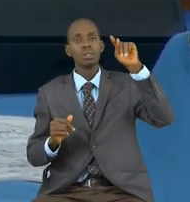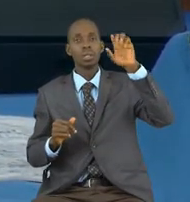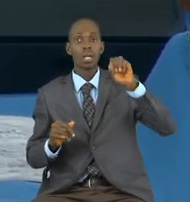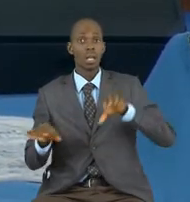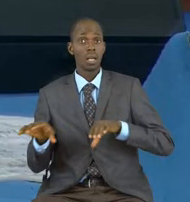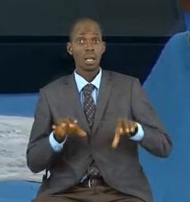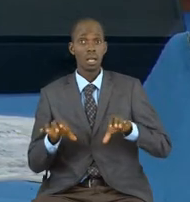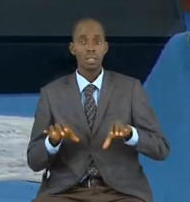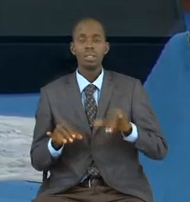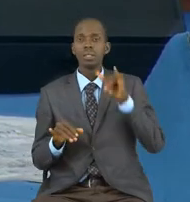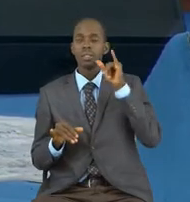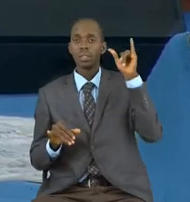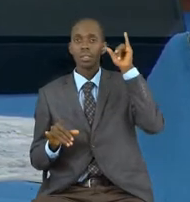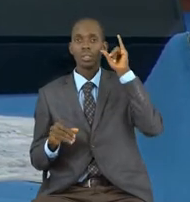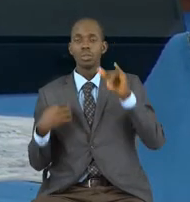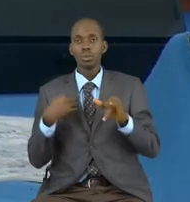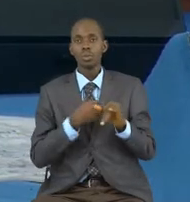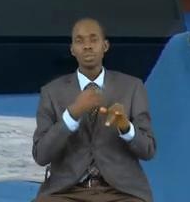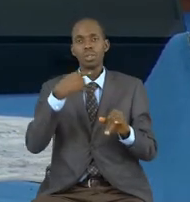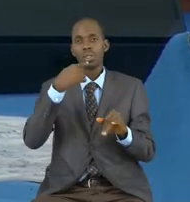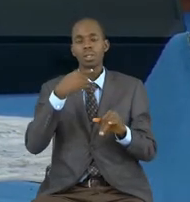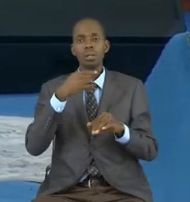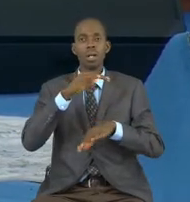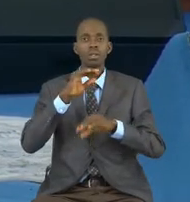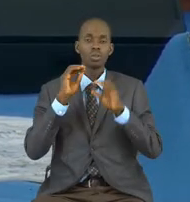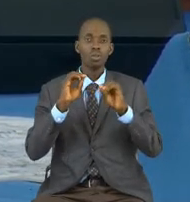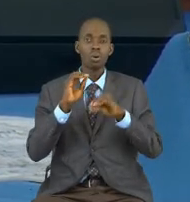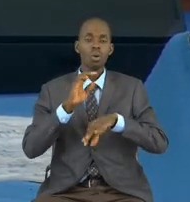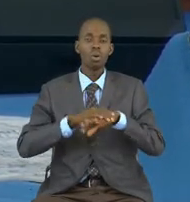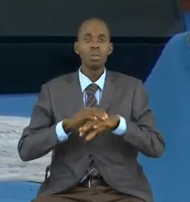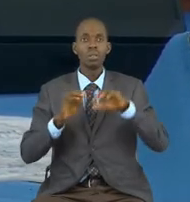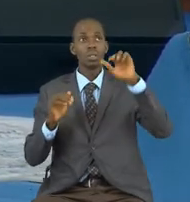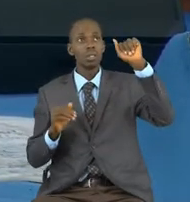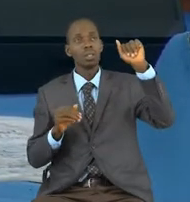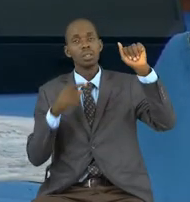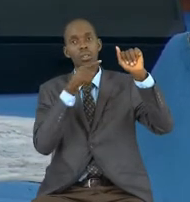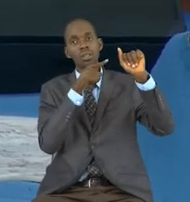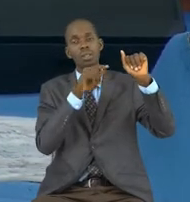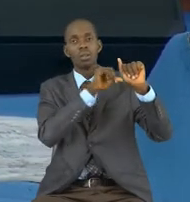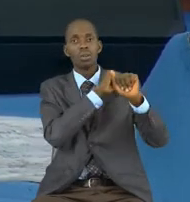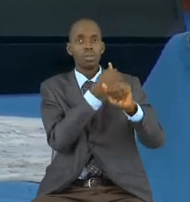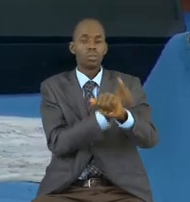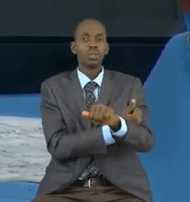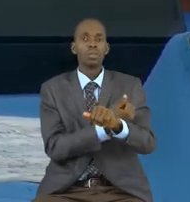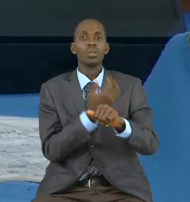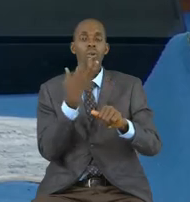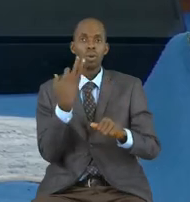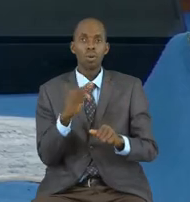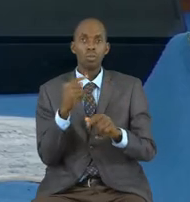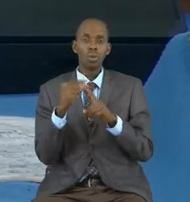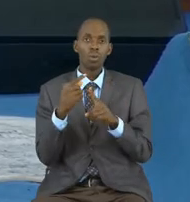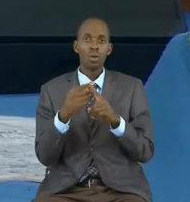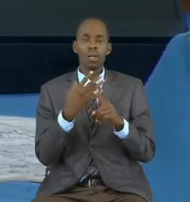we talked about the authority of the word in life and ministry. And today we're talking